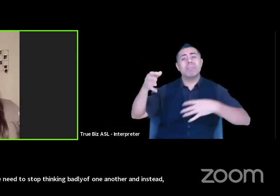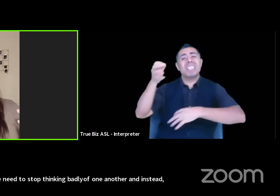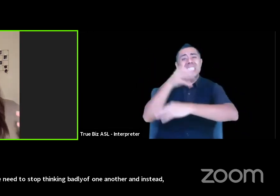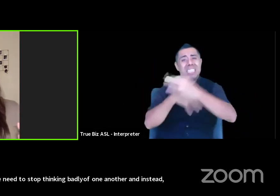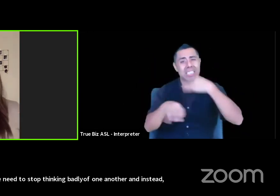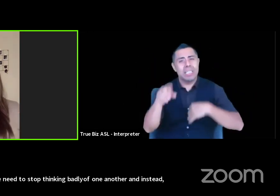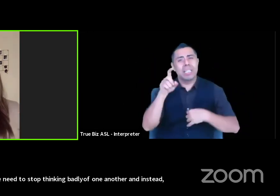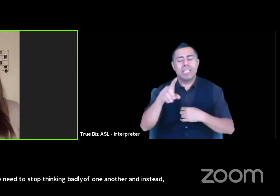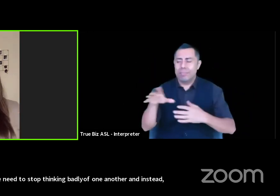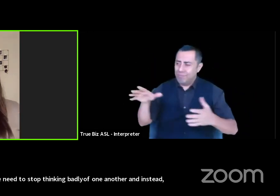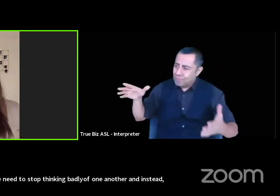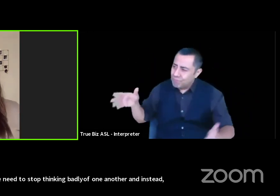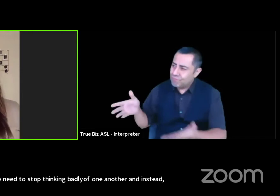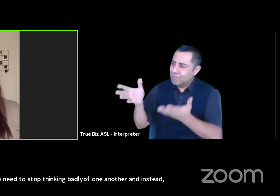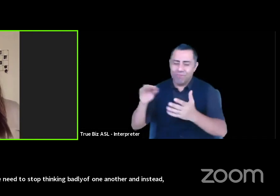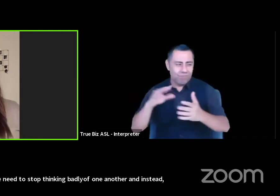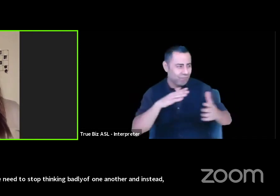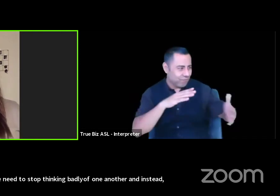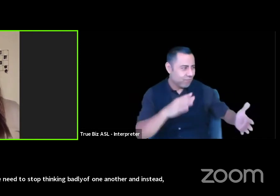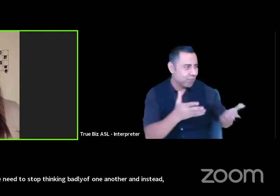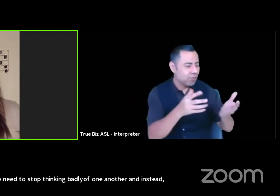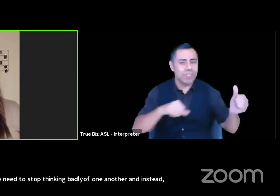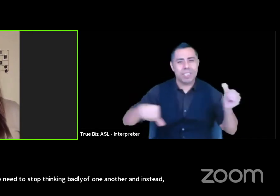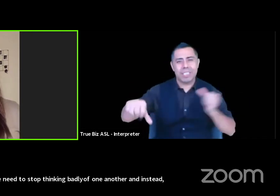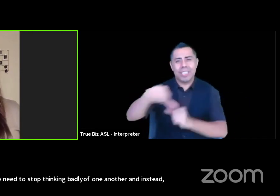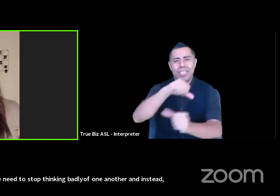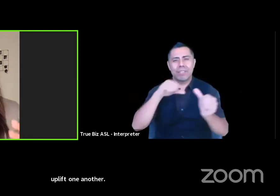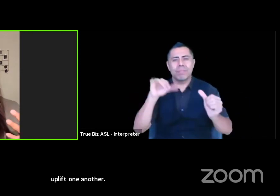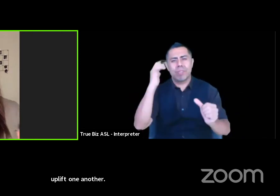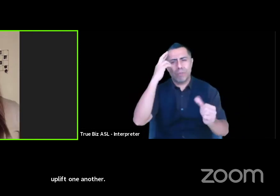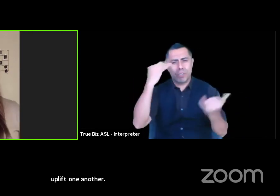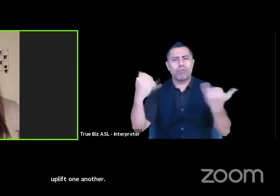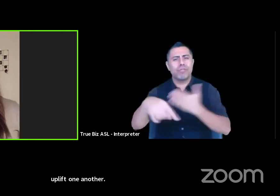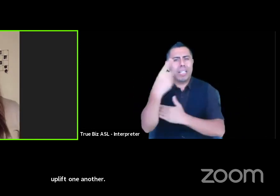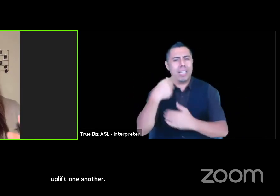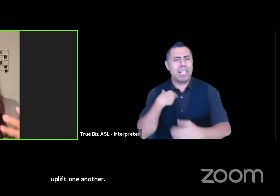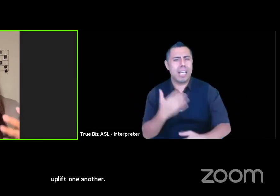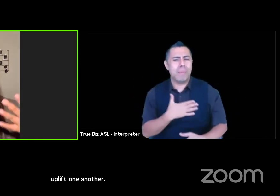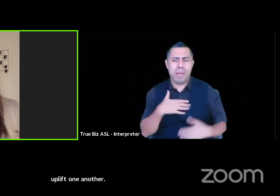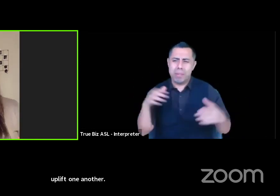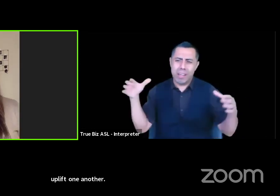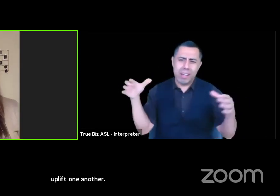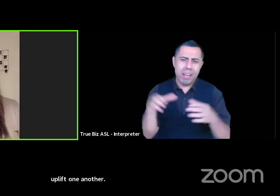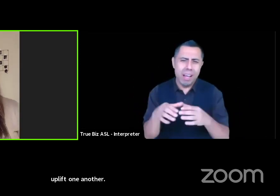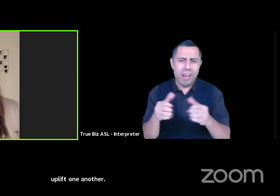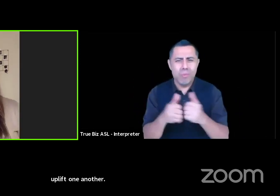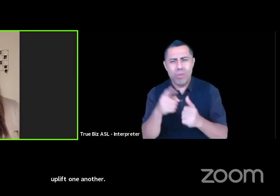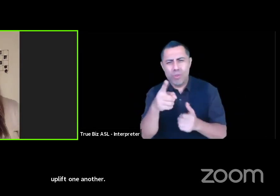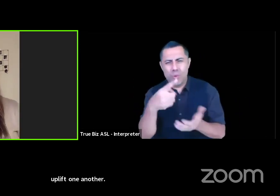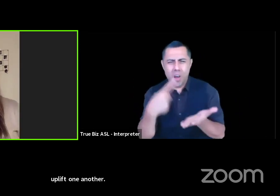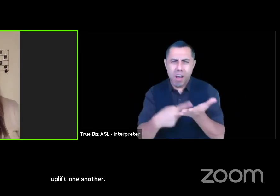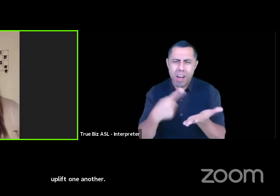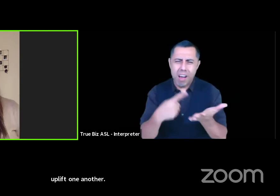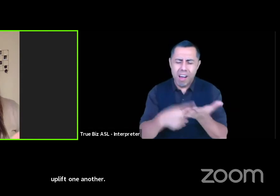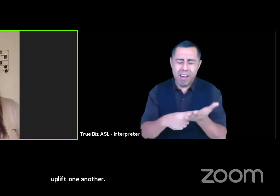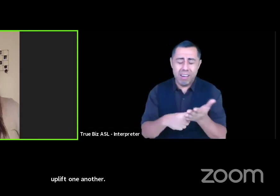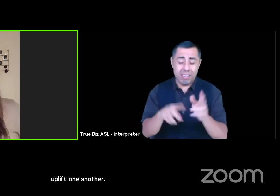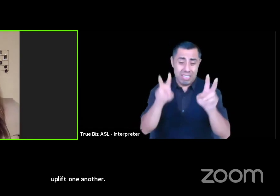happy to be here with each and every one of you to discuss topics that mean so much to me. So thank you,